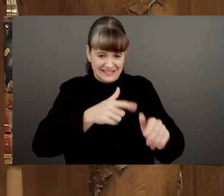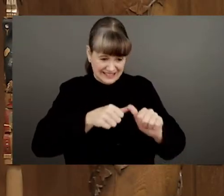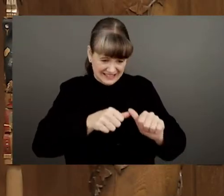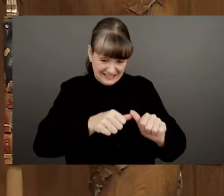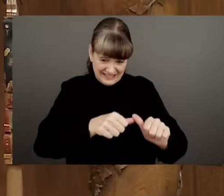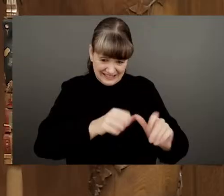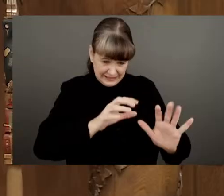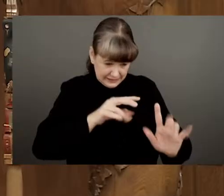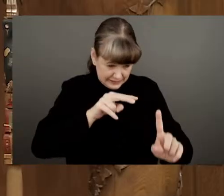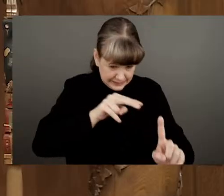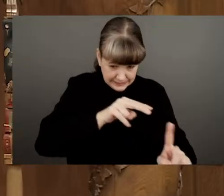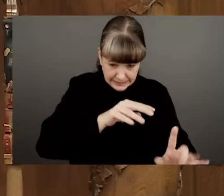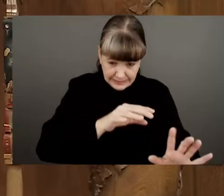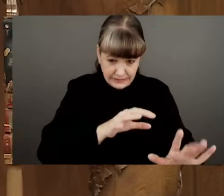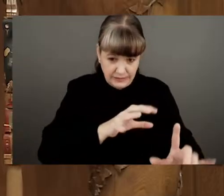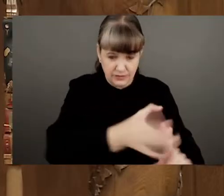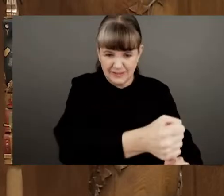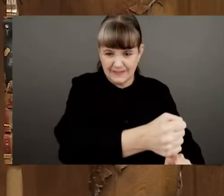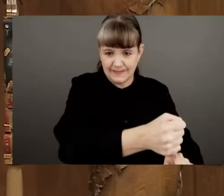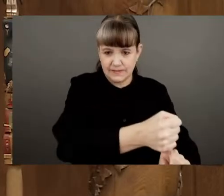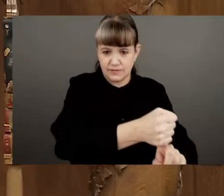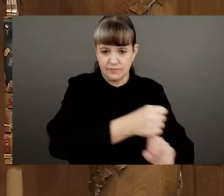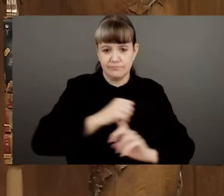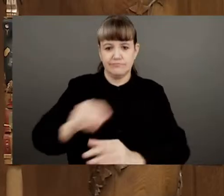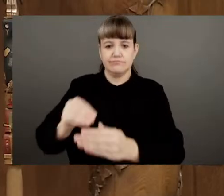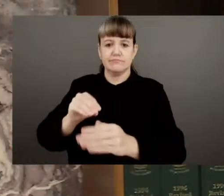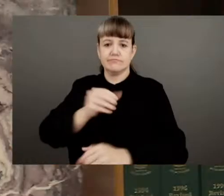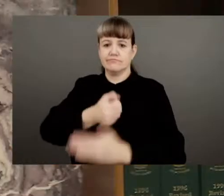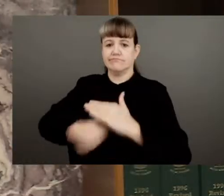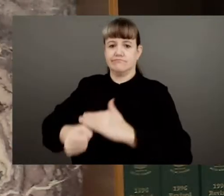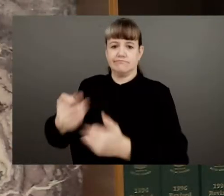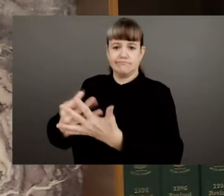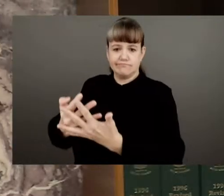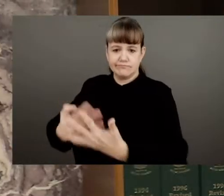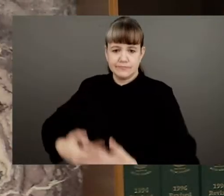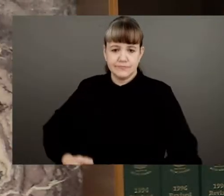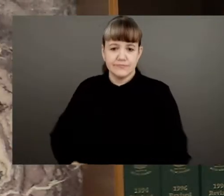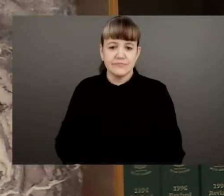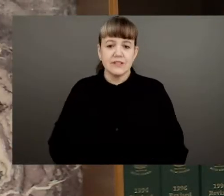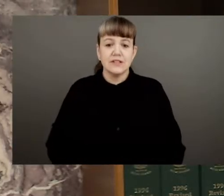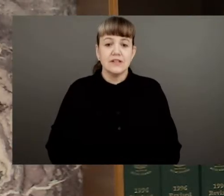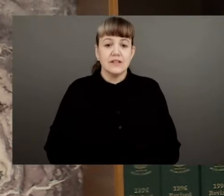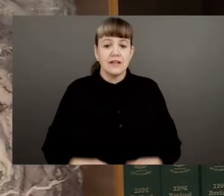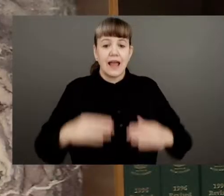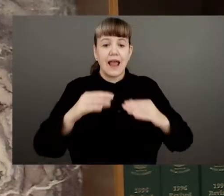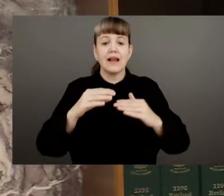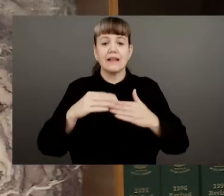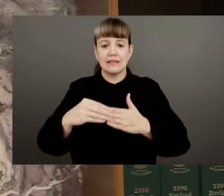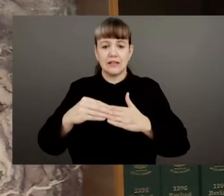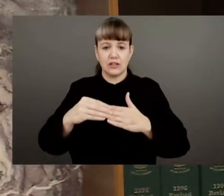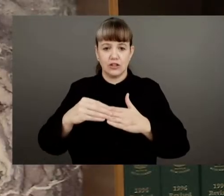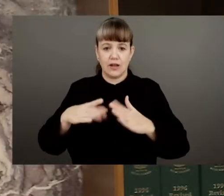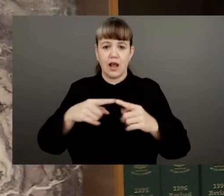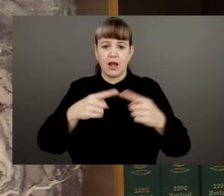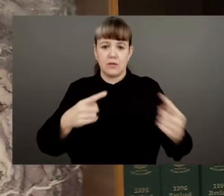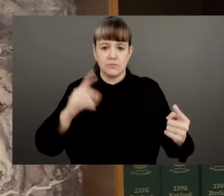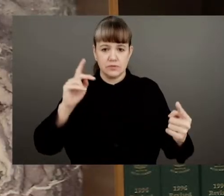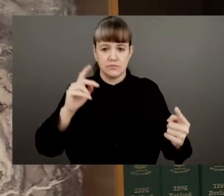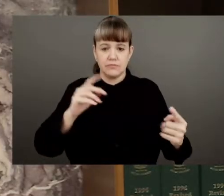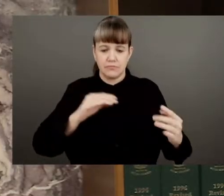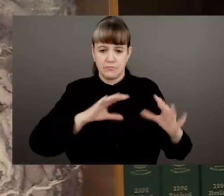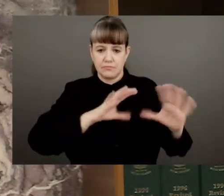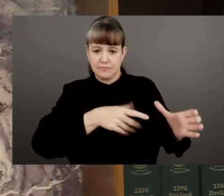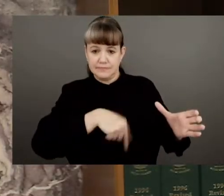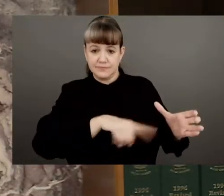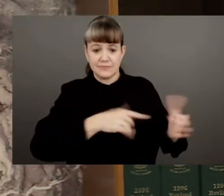House Leader of the Official Opposition. We're speaking today about violence that's happening out in the streets.